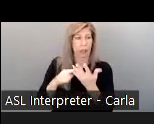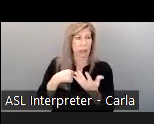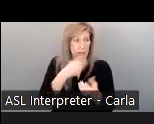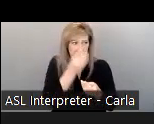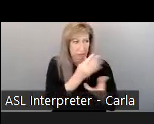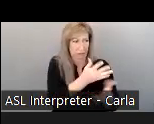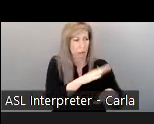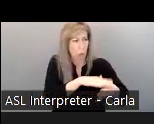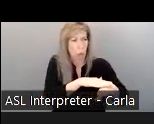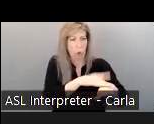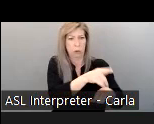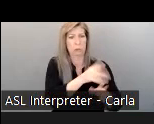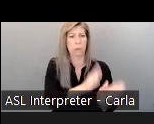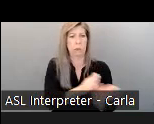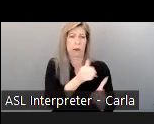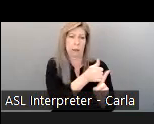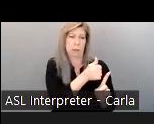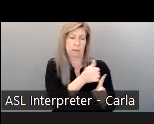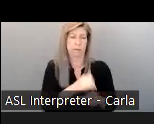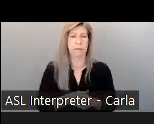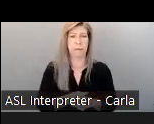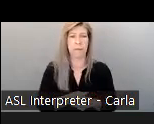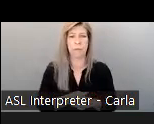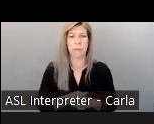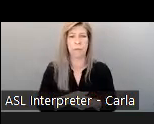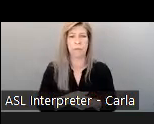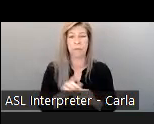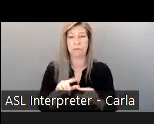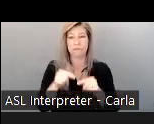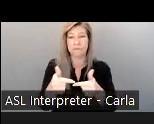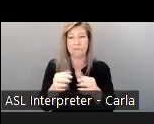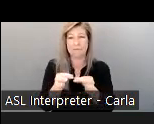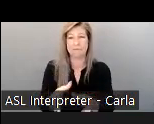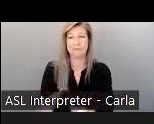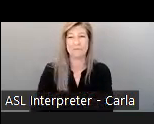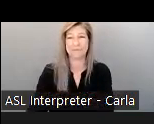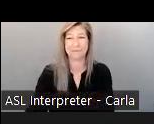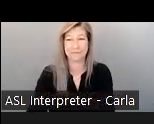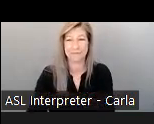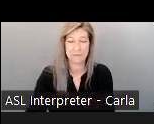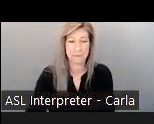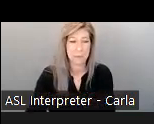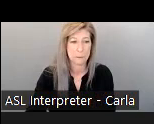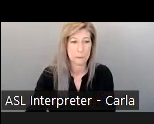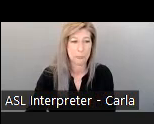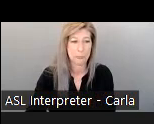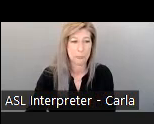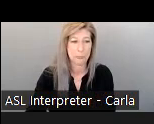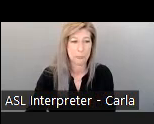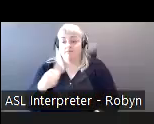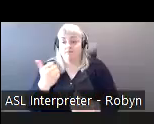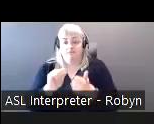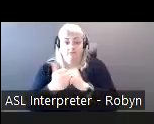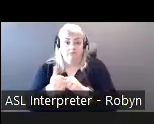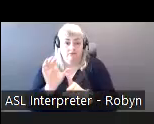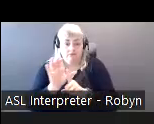The other elements of a culture of care are sick days where people actually